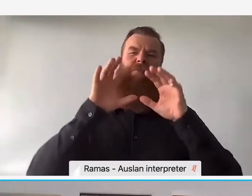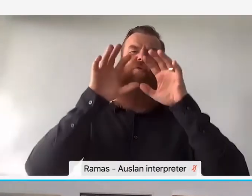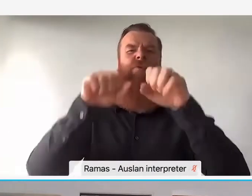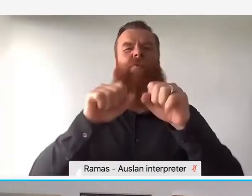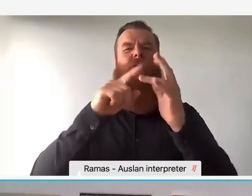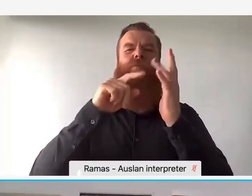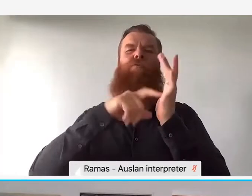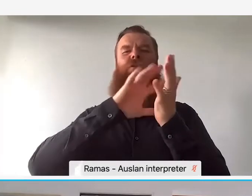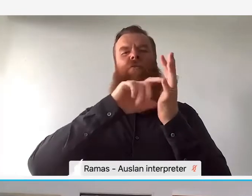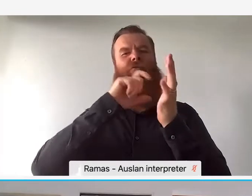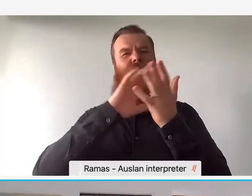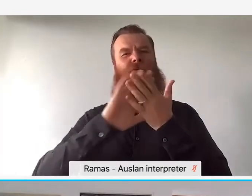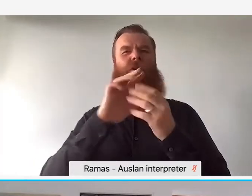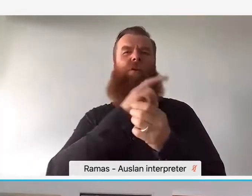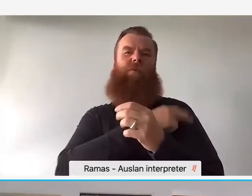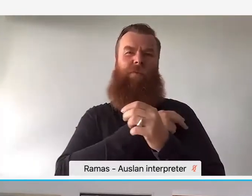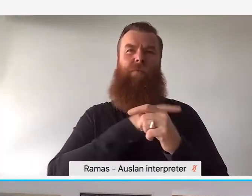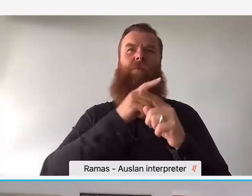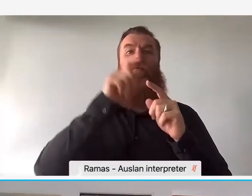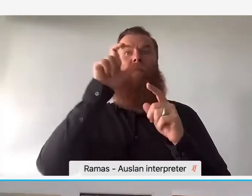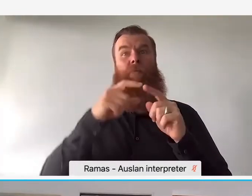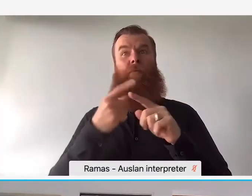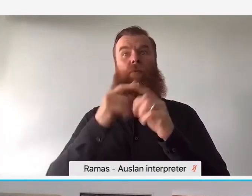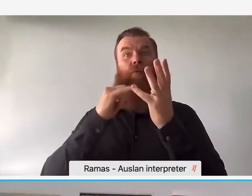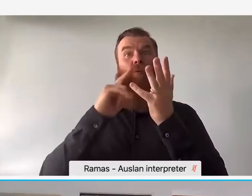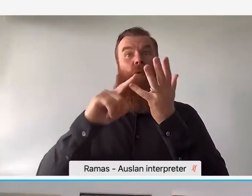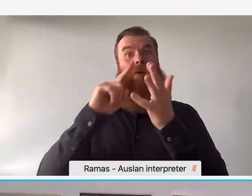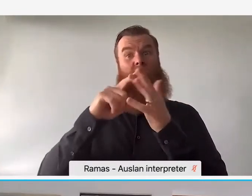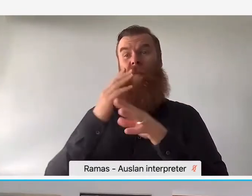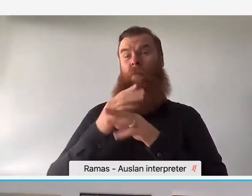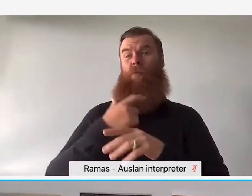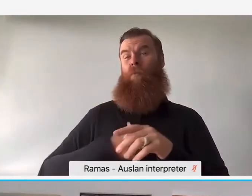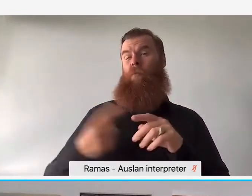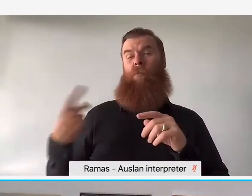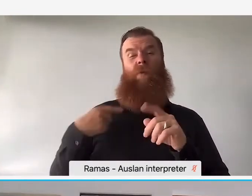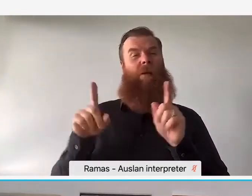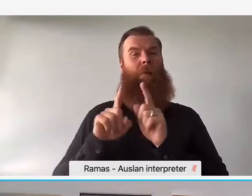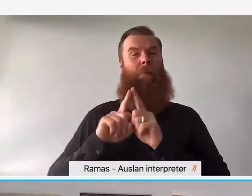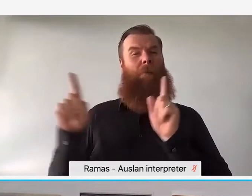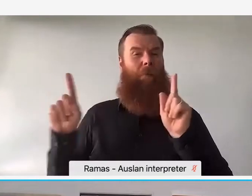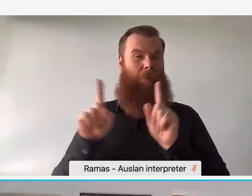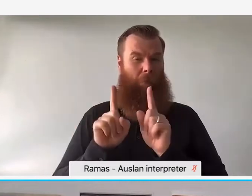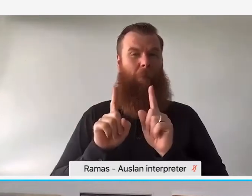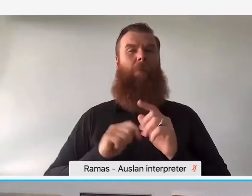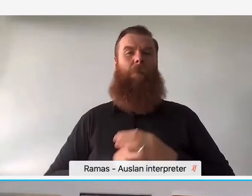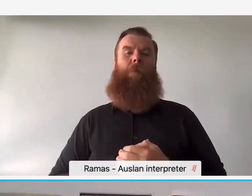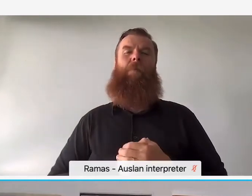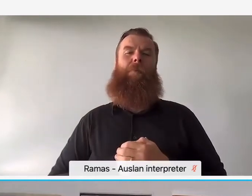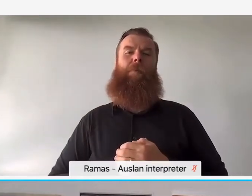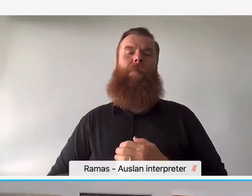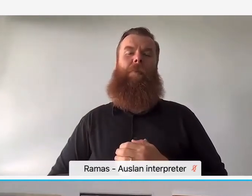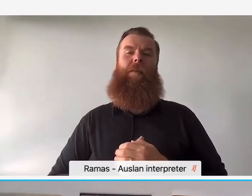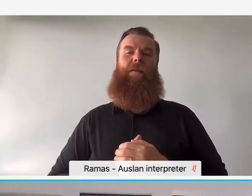Sue McNicol, who's also a Business, Industry and Regional Outreach Officer for the department. These roles were put into place